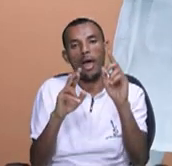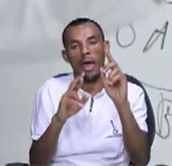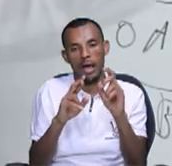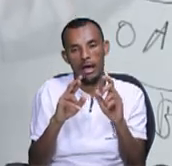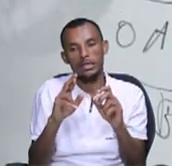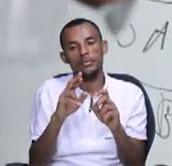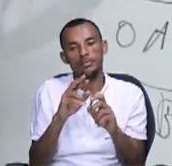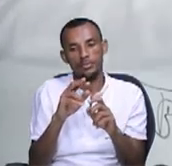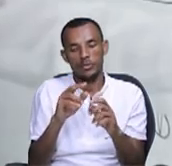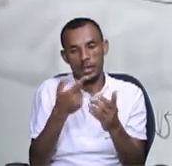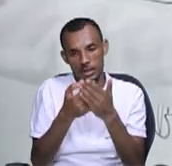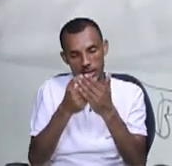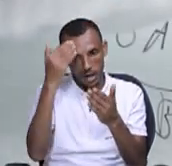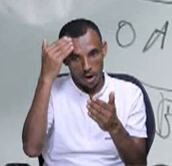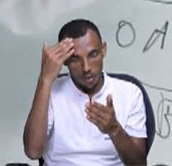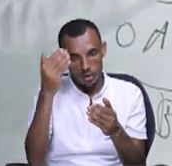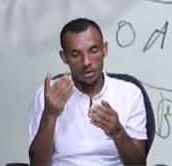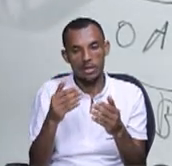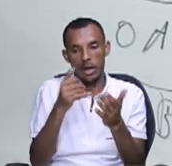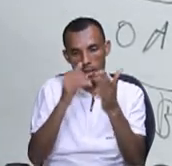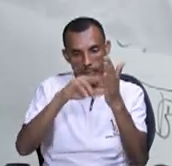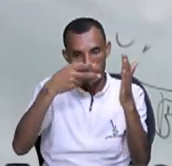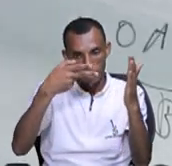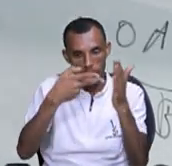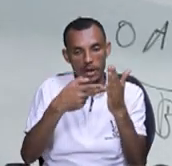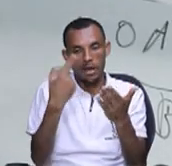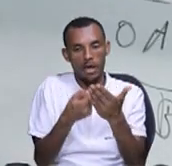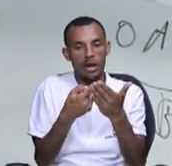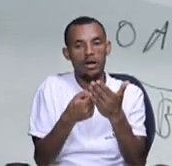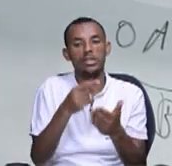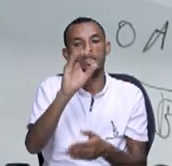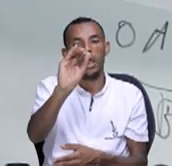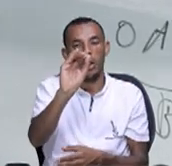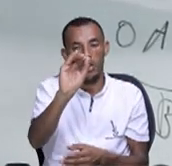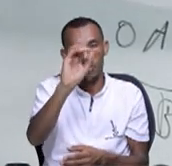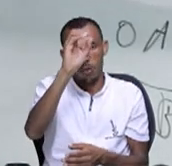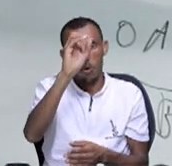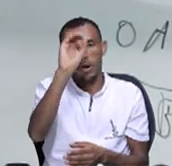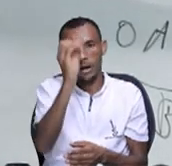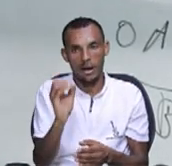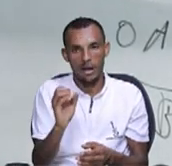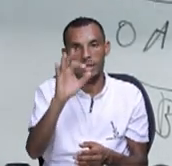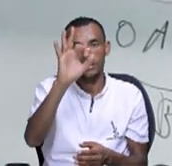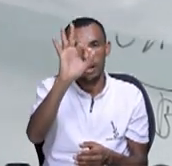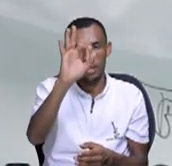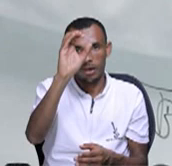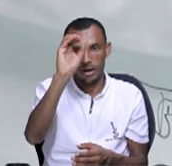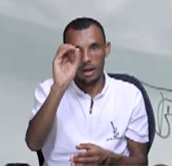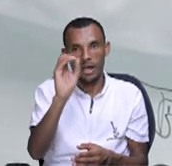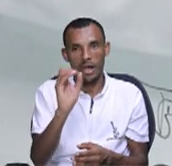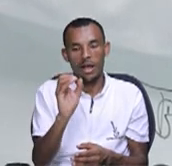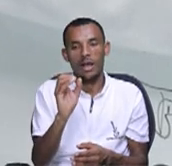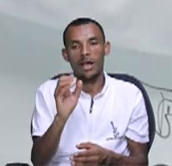these angles are known as quadrantal angles. That mean here 0 degree, here 90 degree,